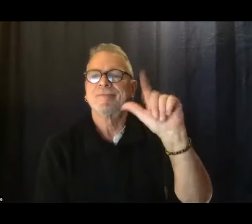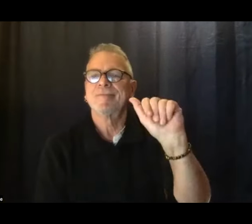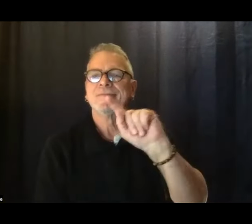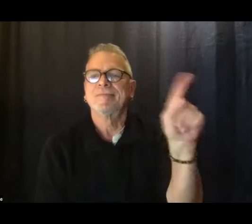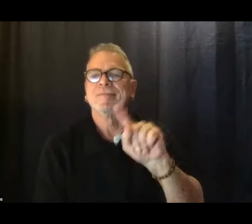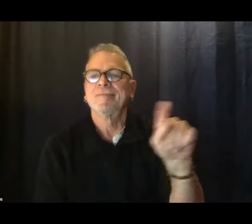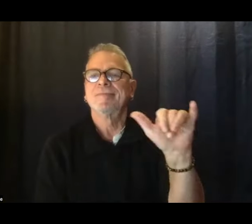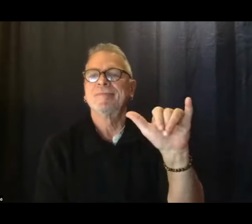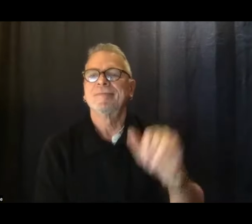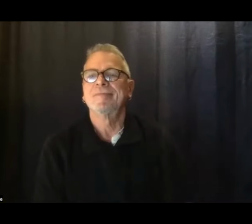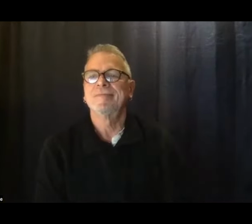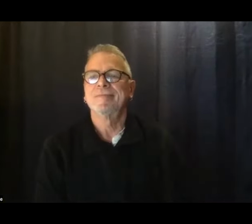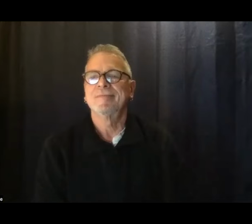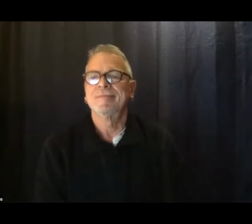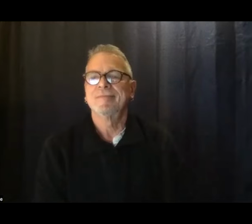ready?